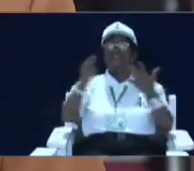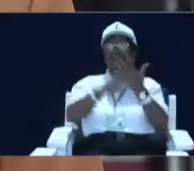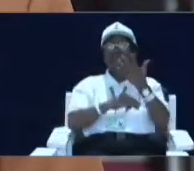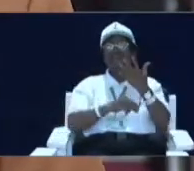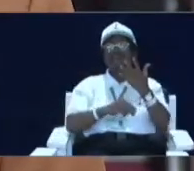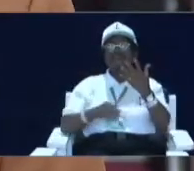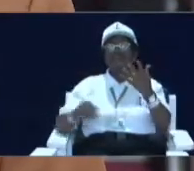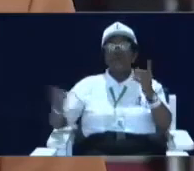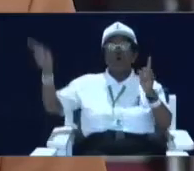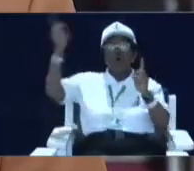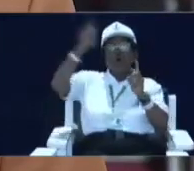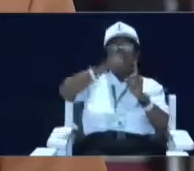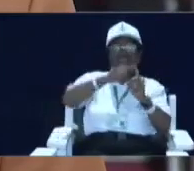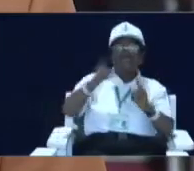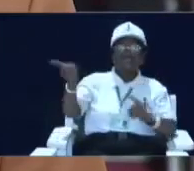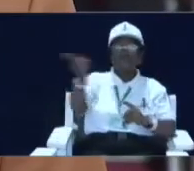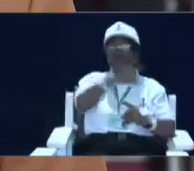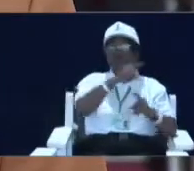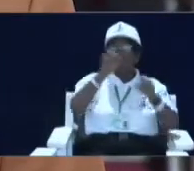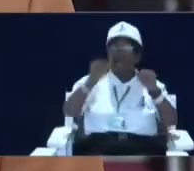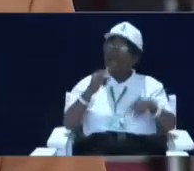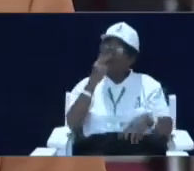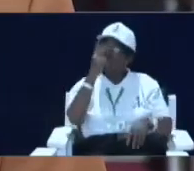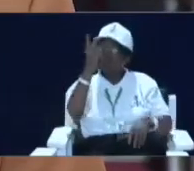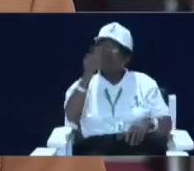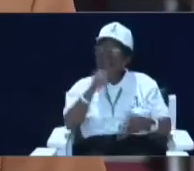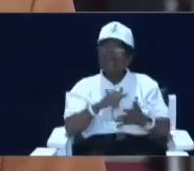until you can see it. He said,